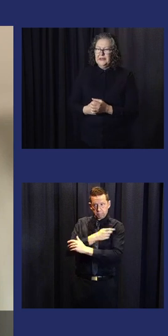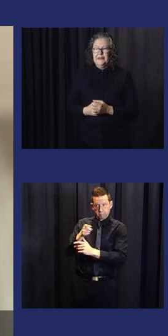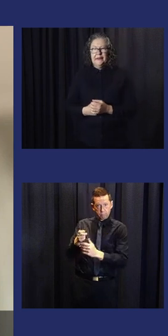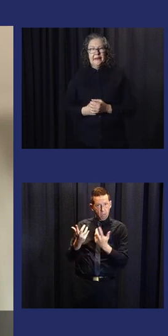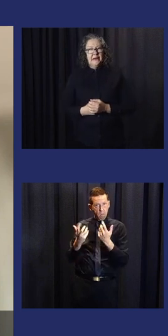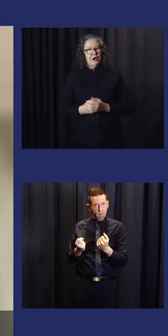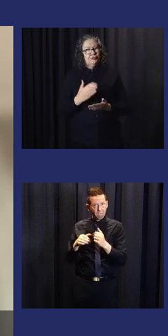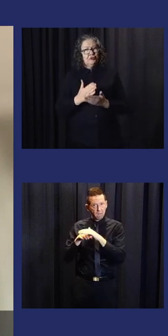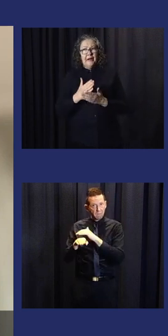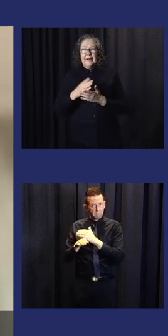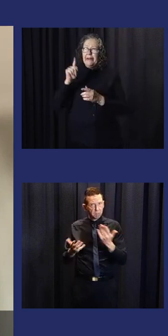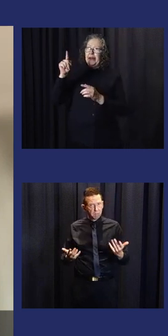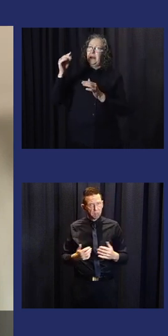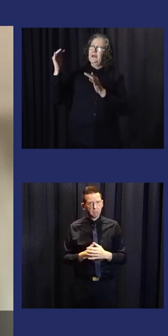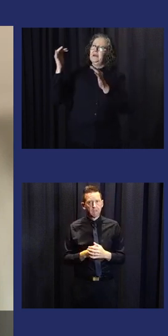was that the